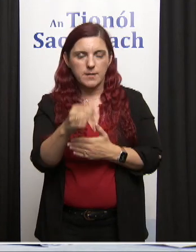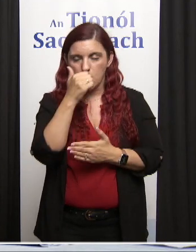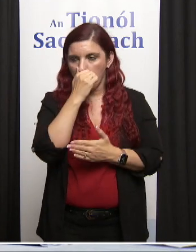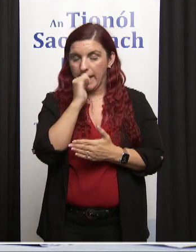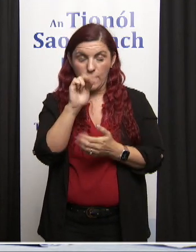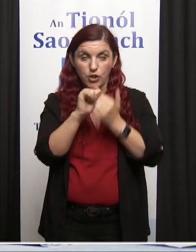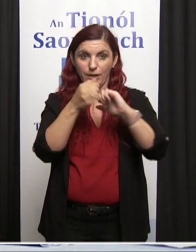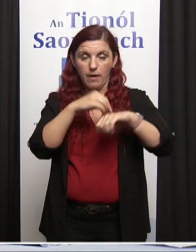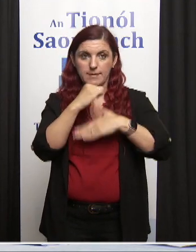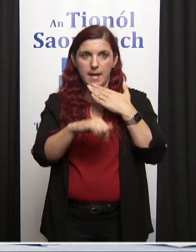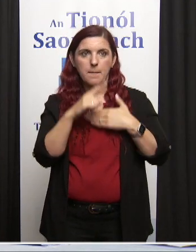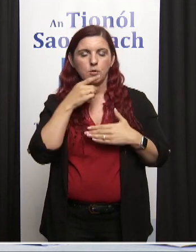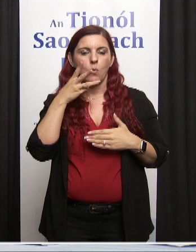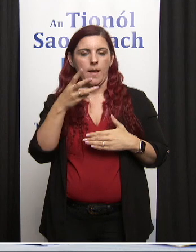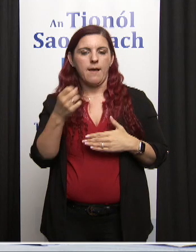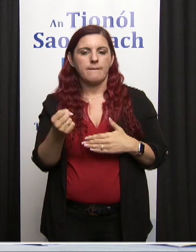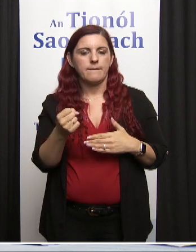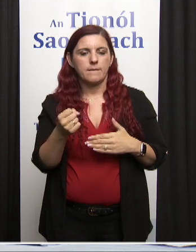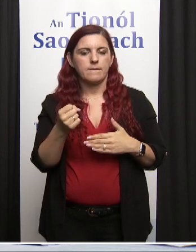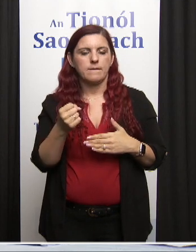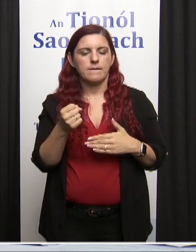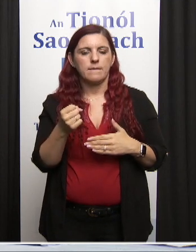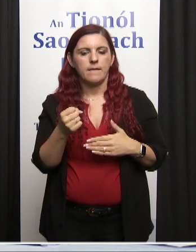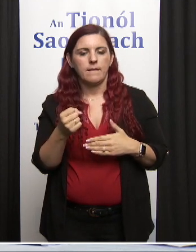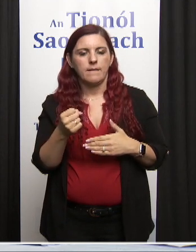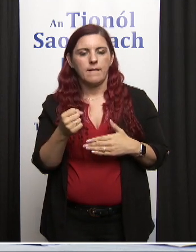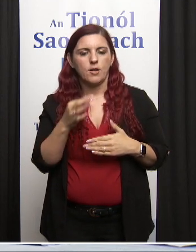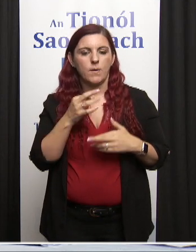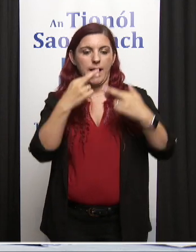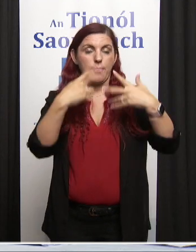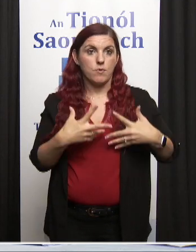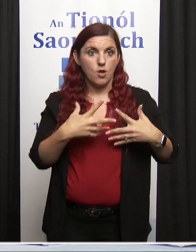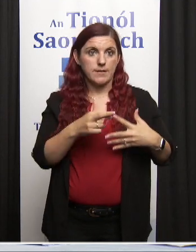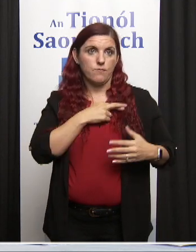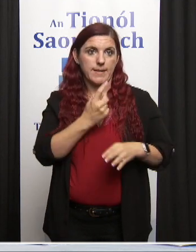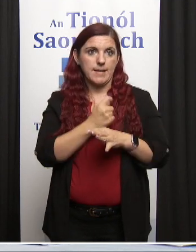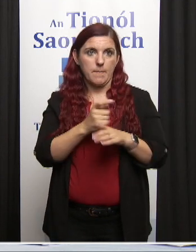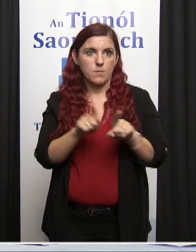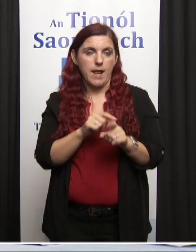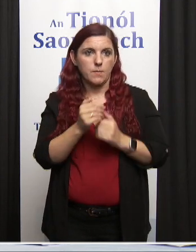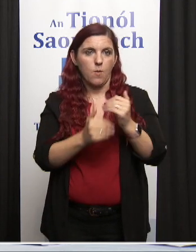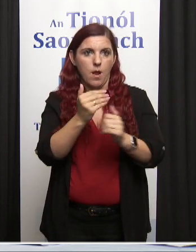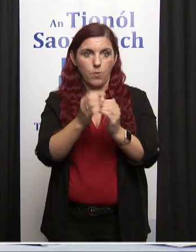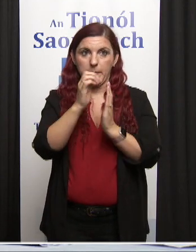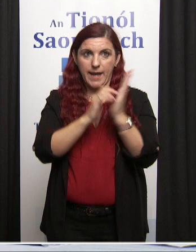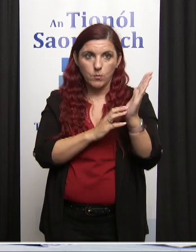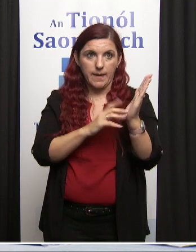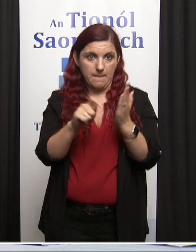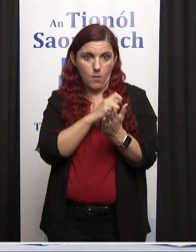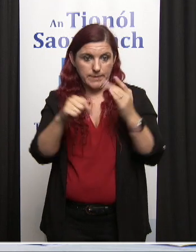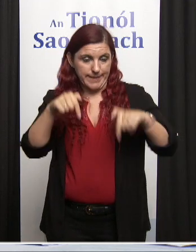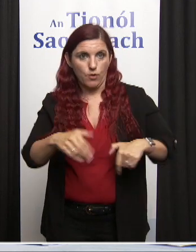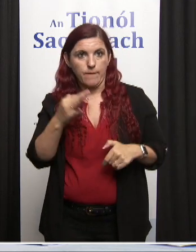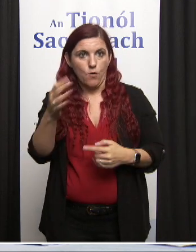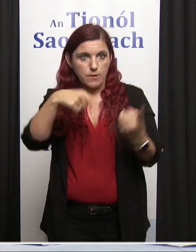But you will, as we vote along, you will get the results in real time as well. So we'll be counting the votes in front of you,